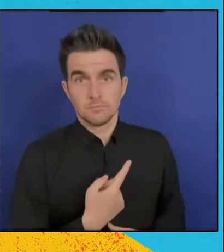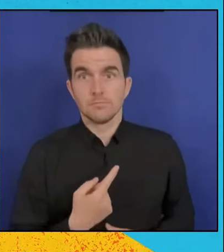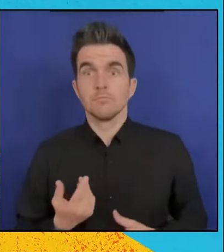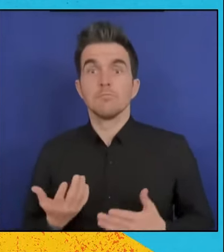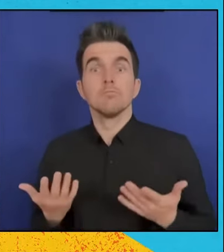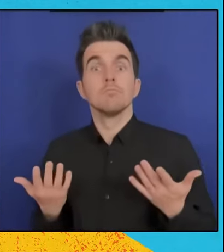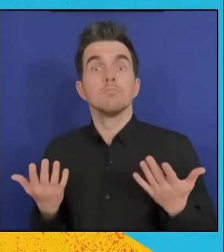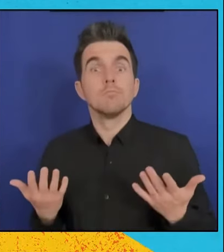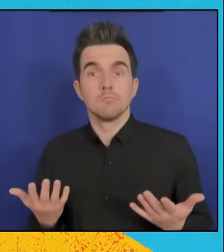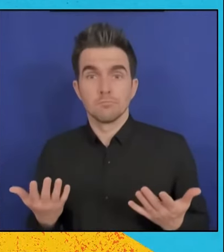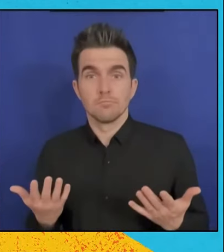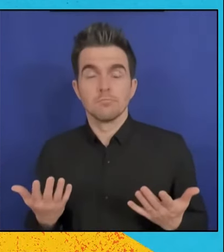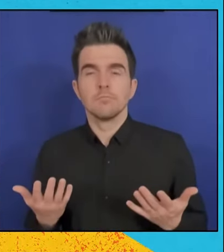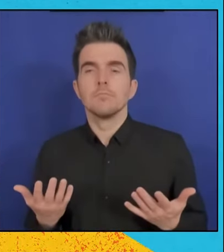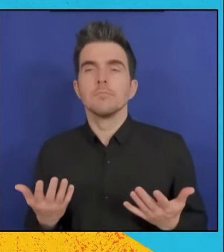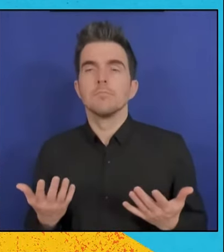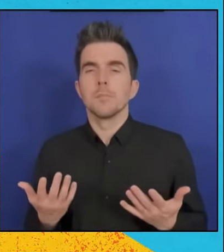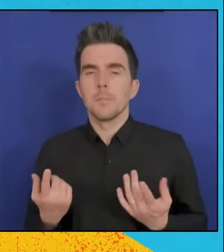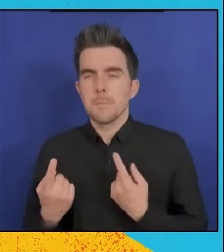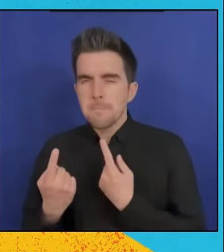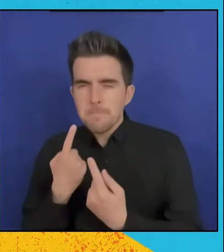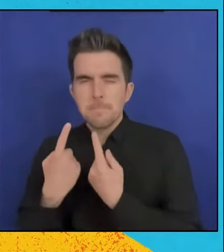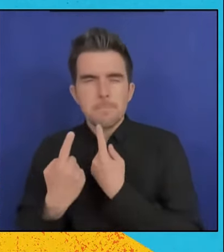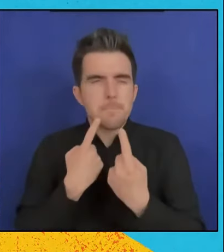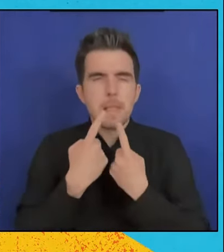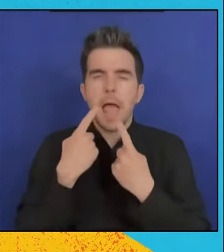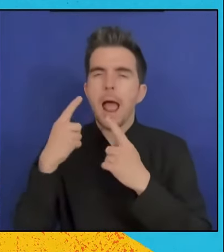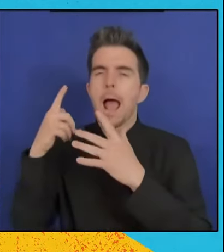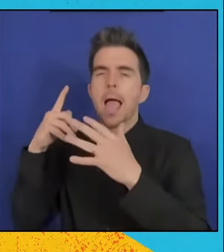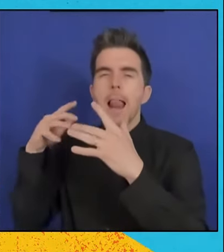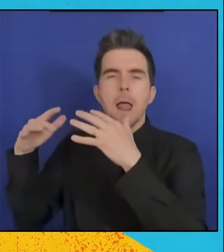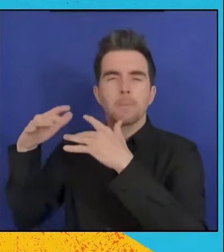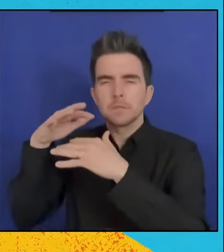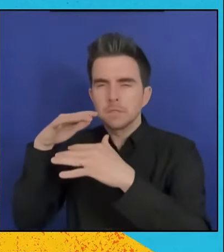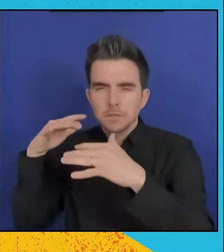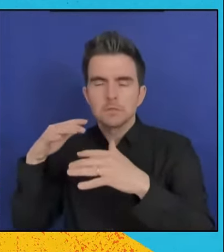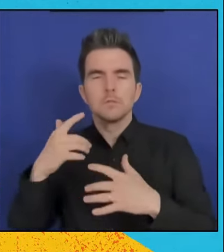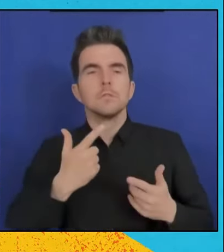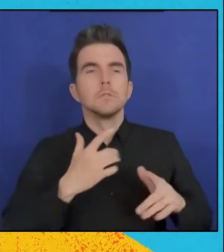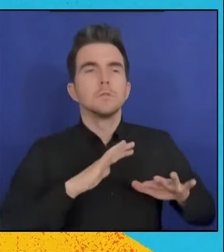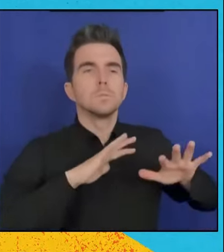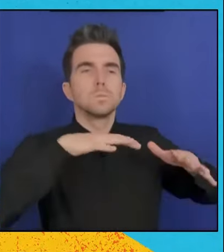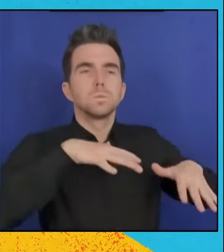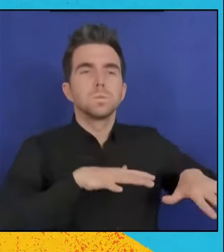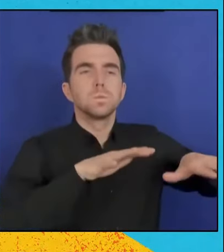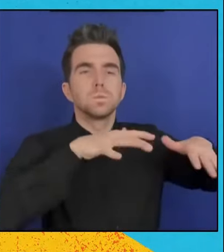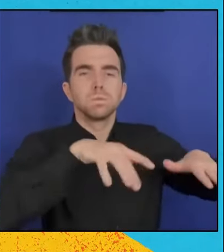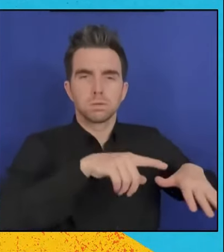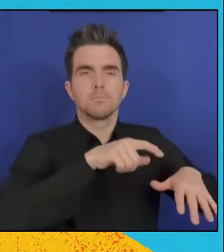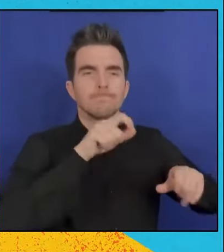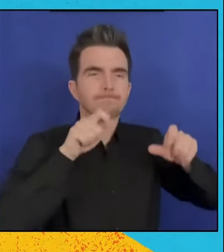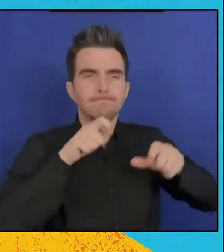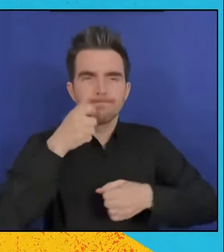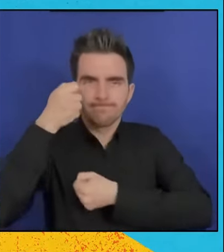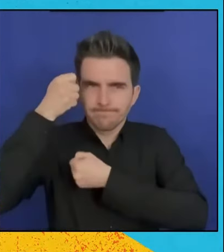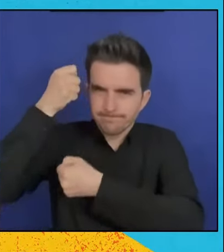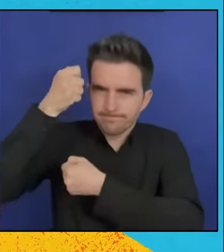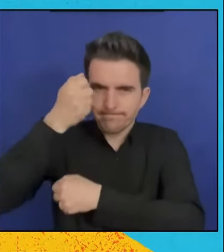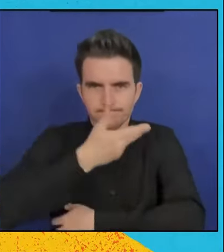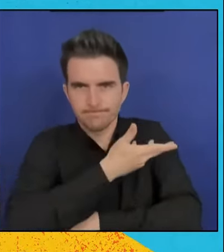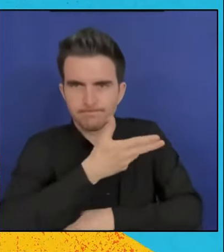small island state, we are facing one of the biggest challenges that none of our previous generation has ever encountered, and it is plastic